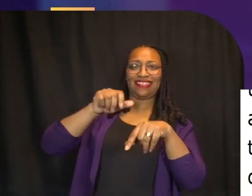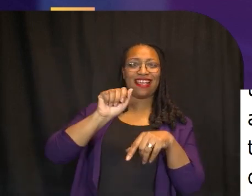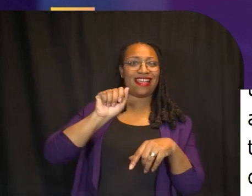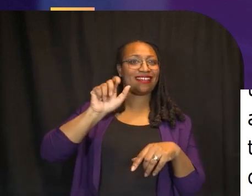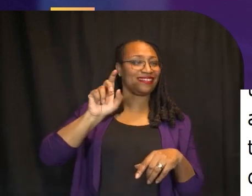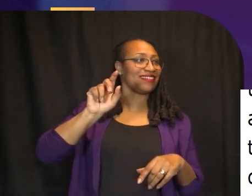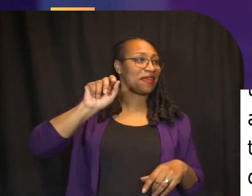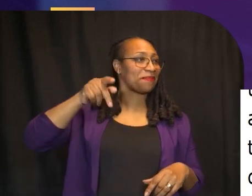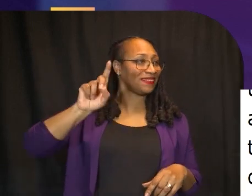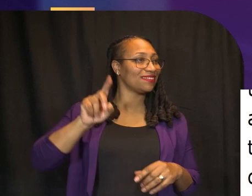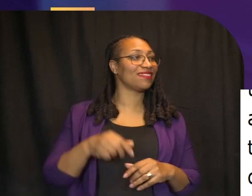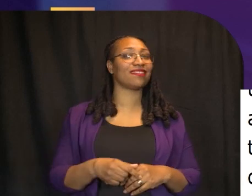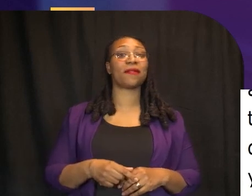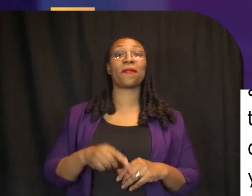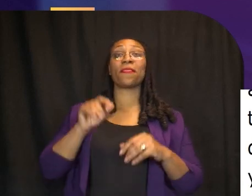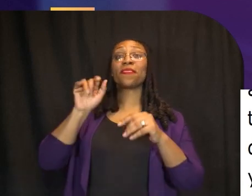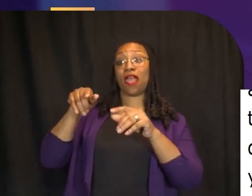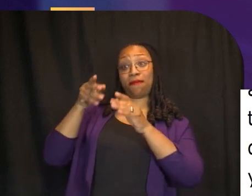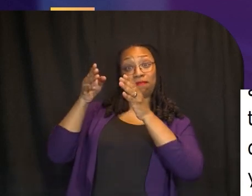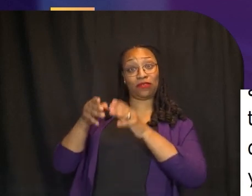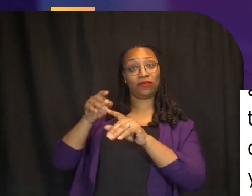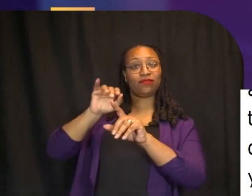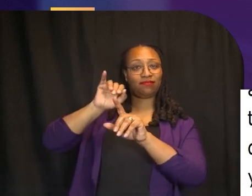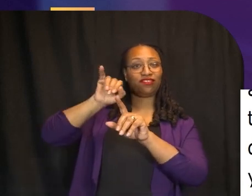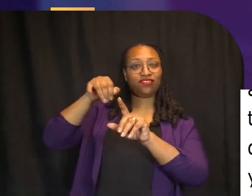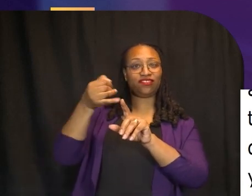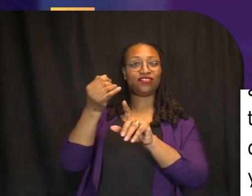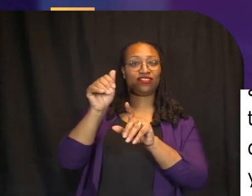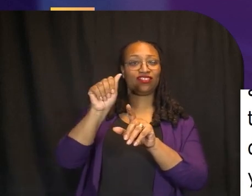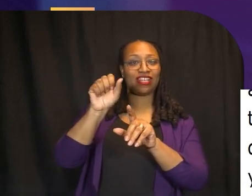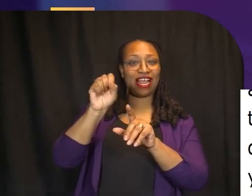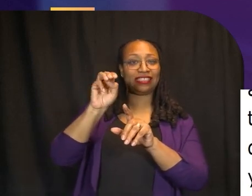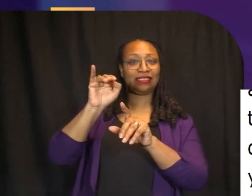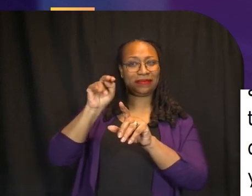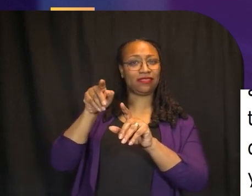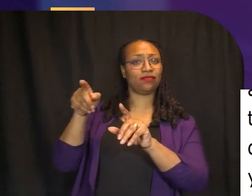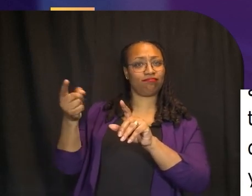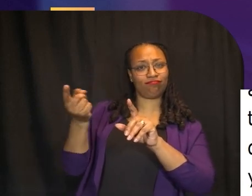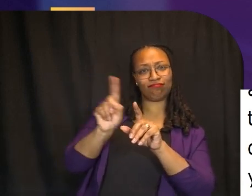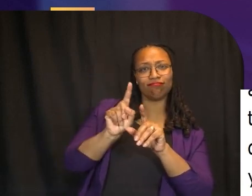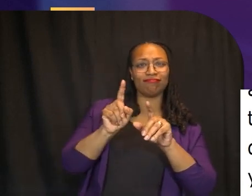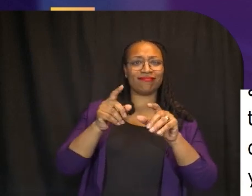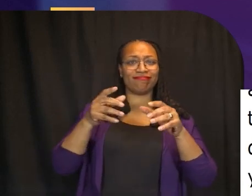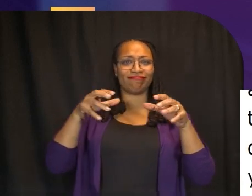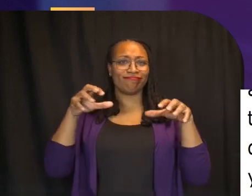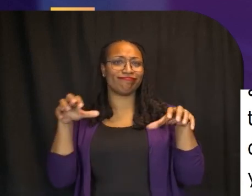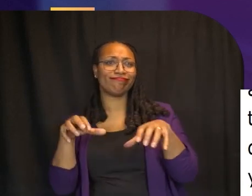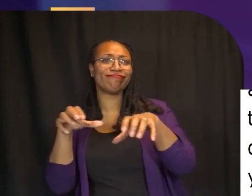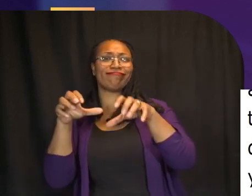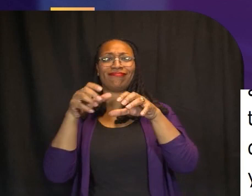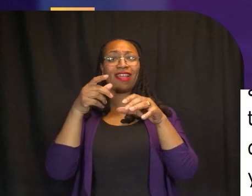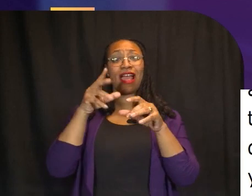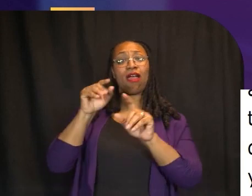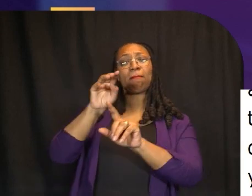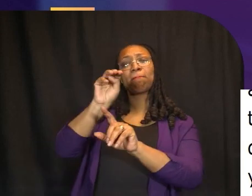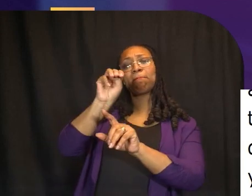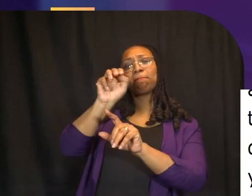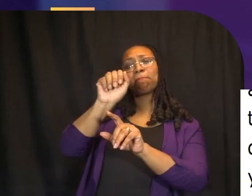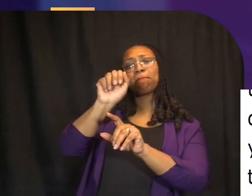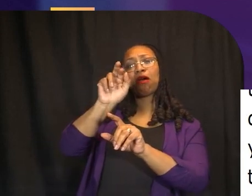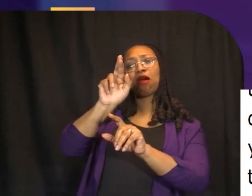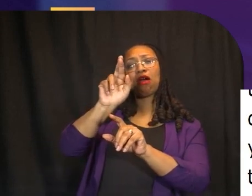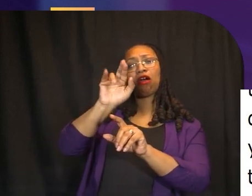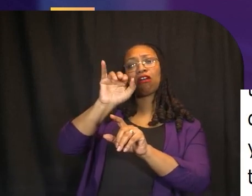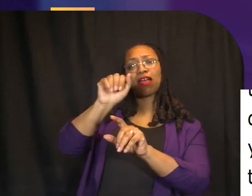team at AAPD are doing to move us closer to the day where the country truly lives up to all that the